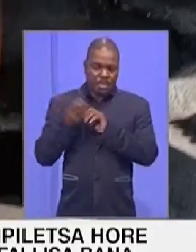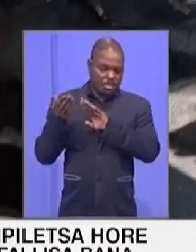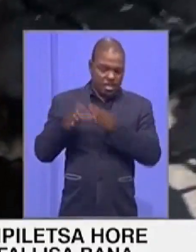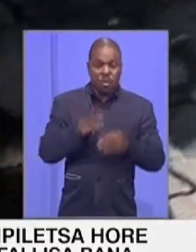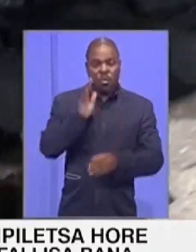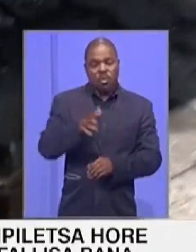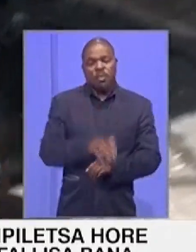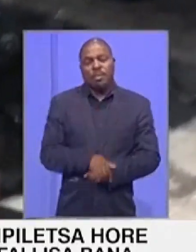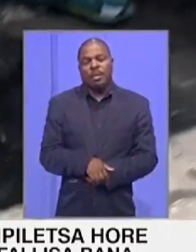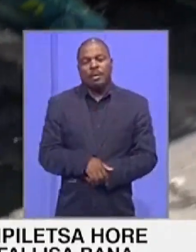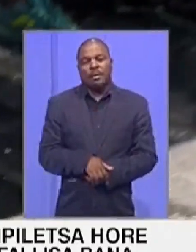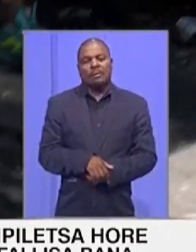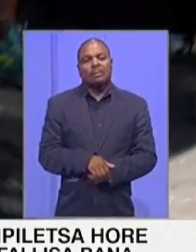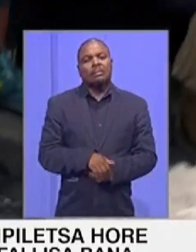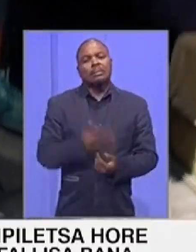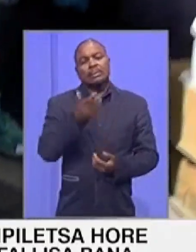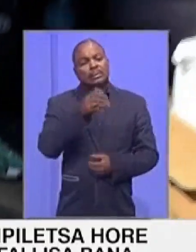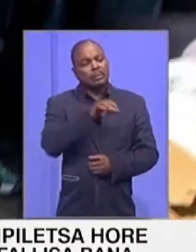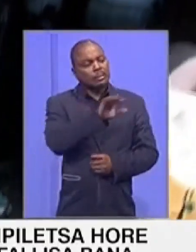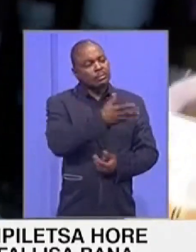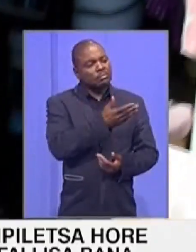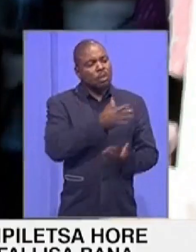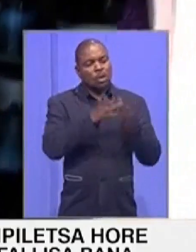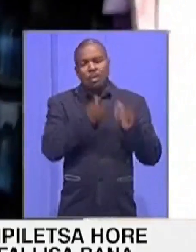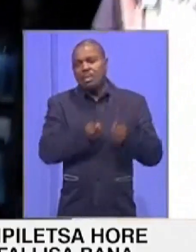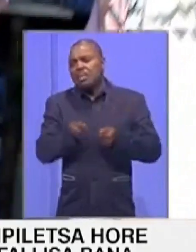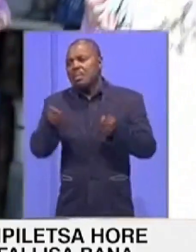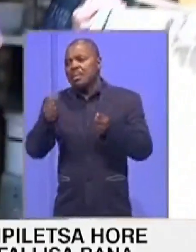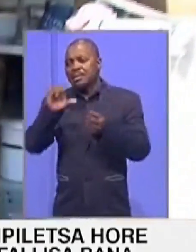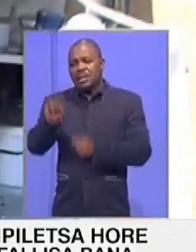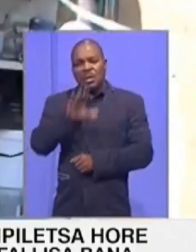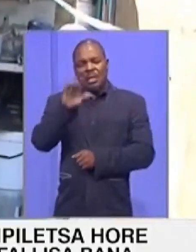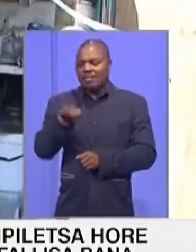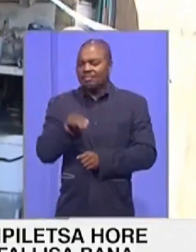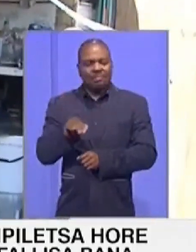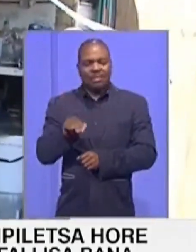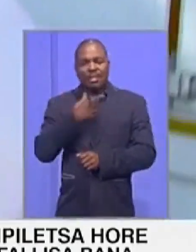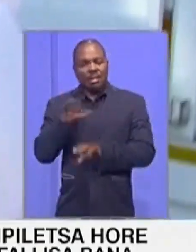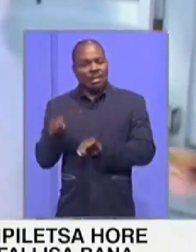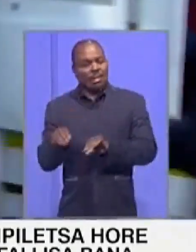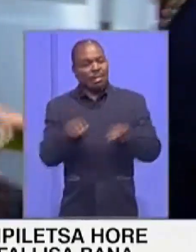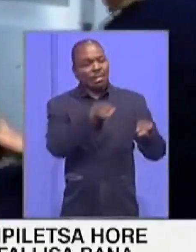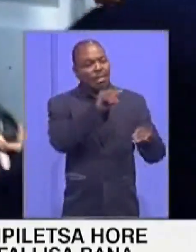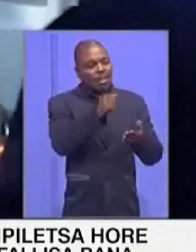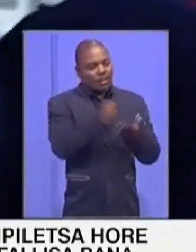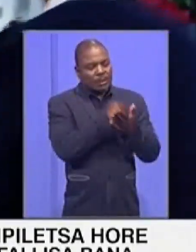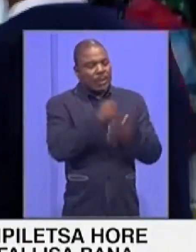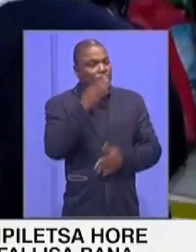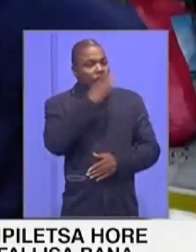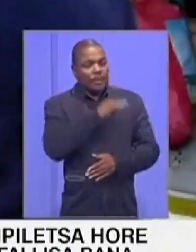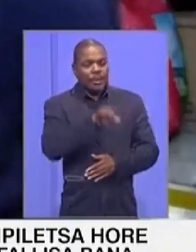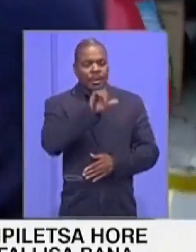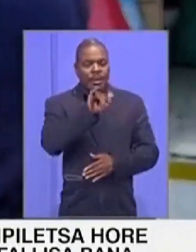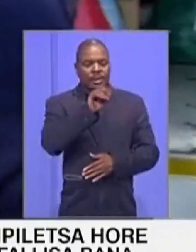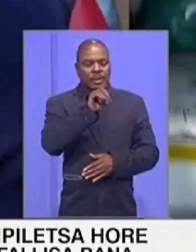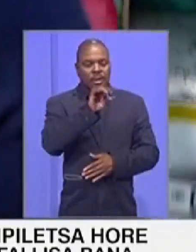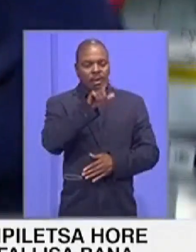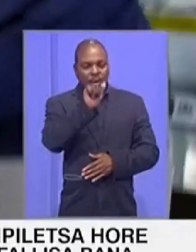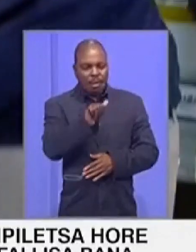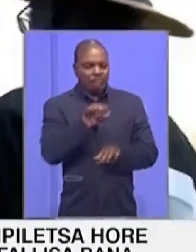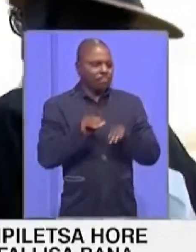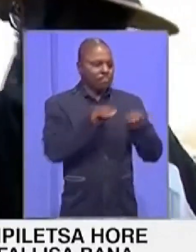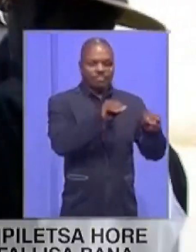hana o khutlela haraba a iba Afrika Borwa. Malapa na tobane le ho fallisetswa setsheng sa melata e hlokang ditokomane sa Lindela seo